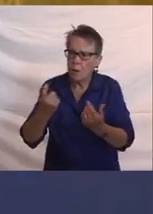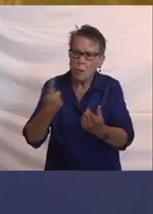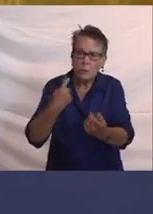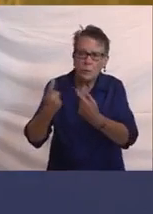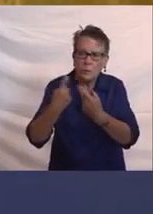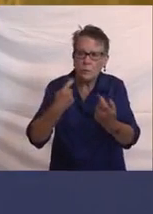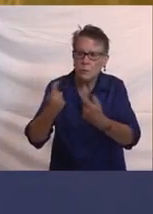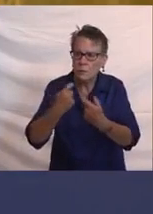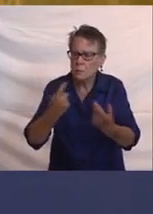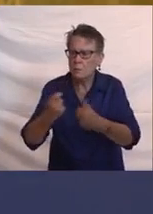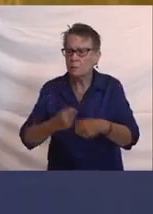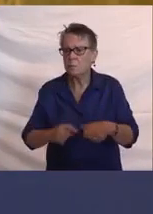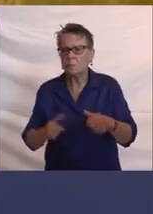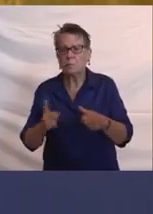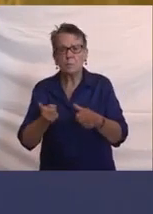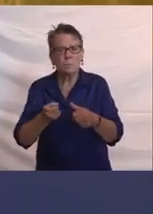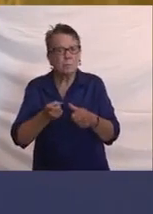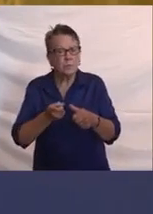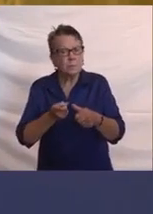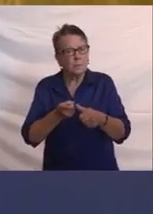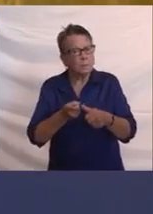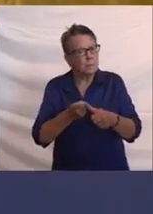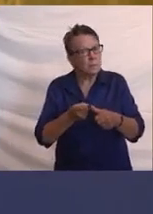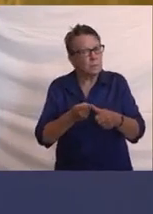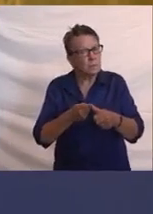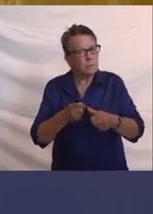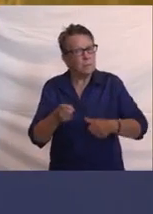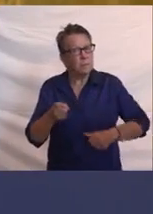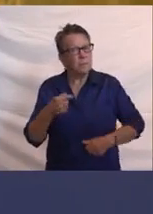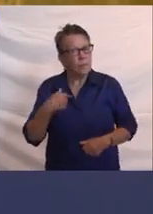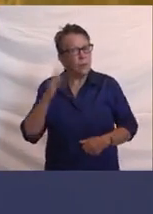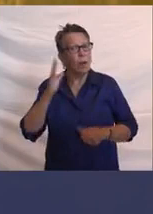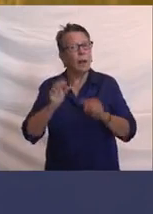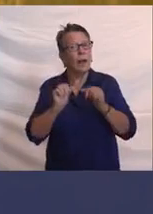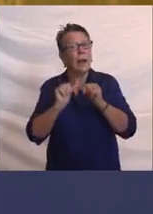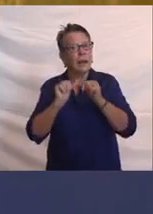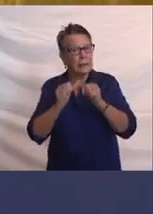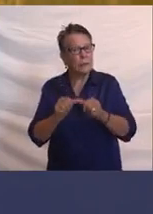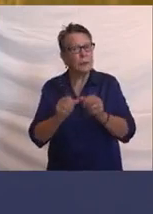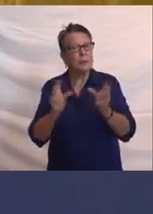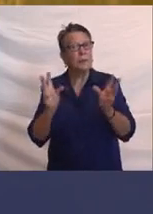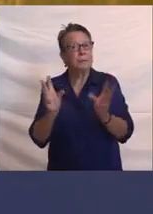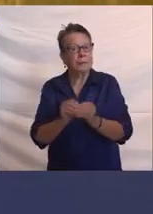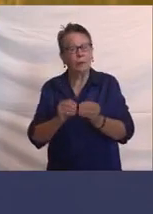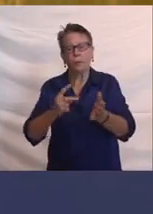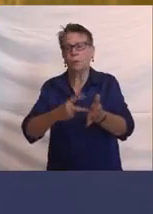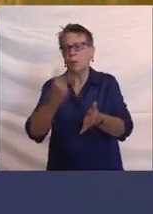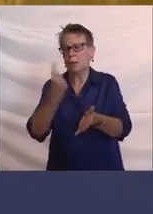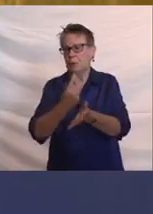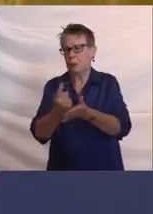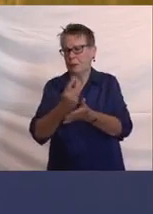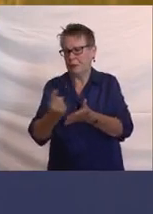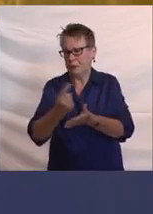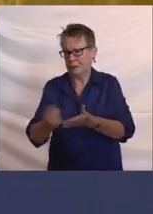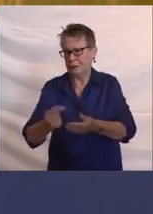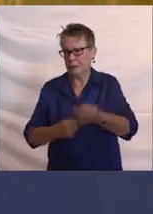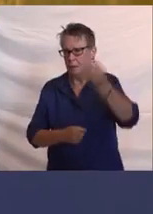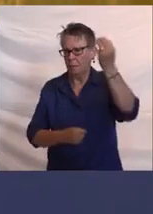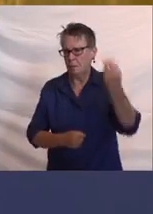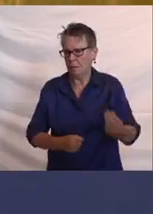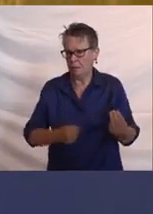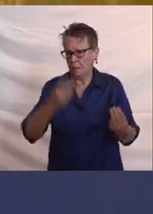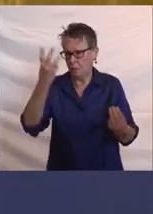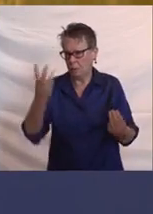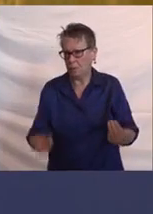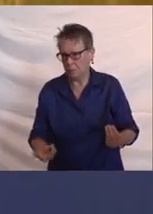be, we're going to stay with the 2-a-week cadence, at least till we get sufficiently through and get a better